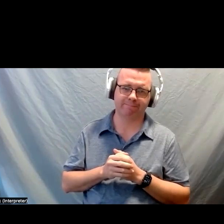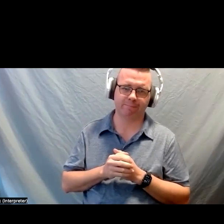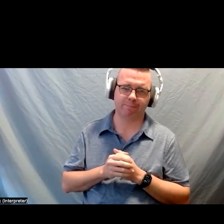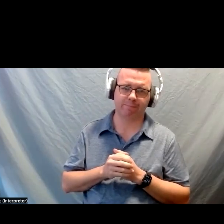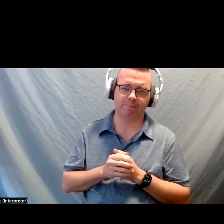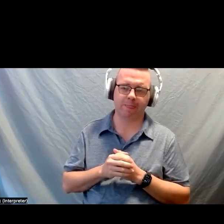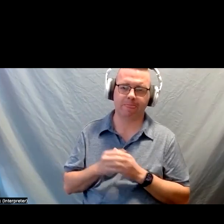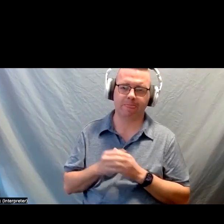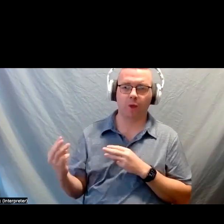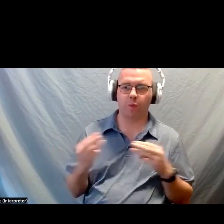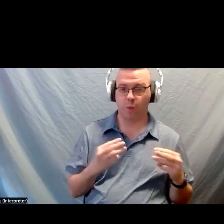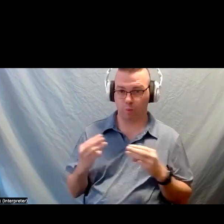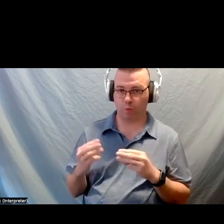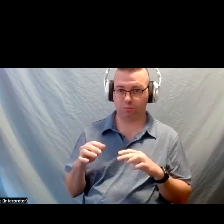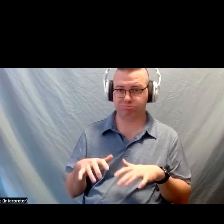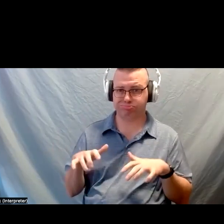As the war